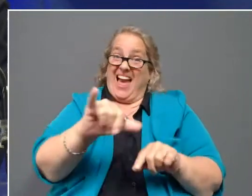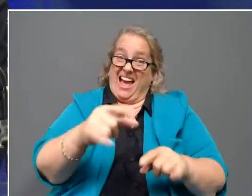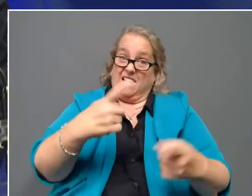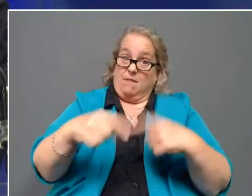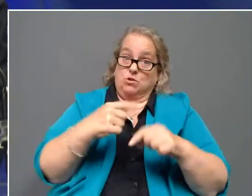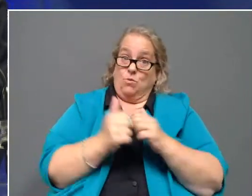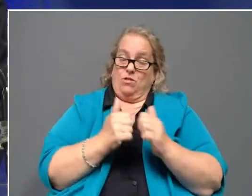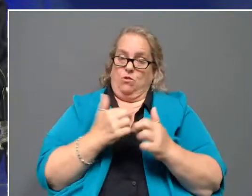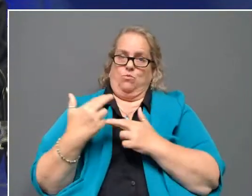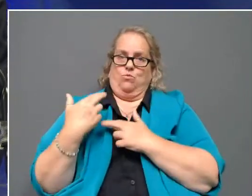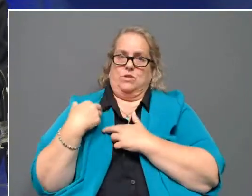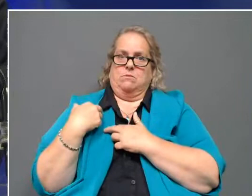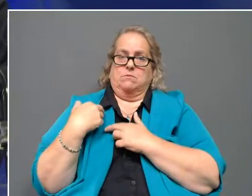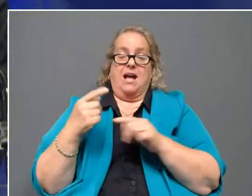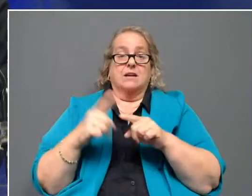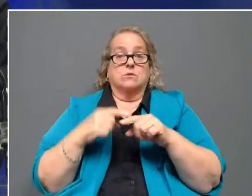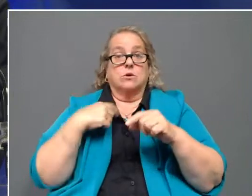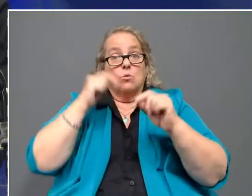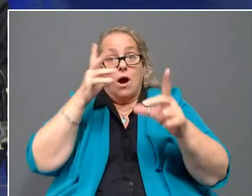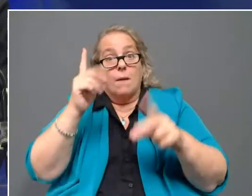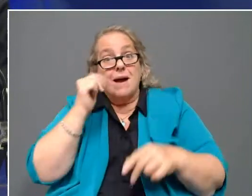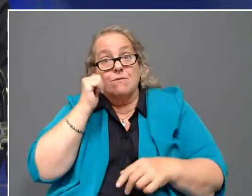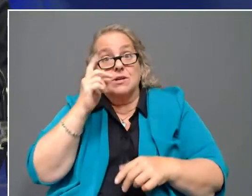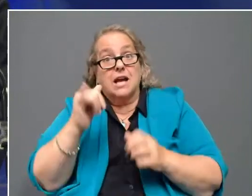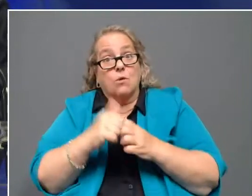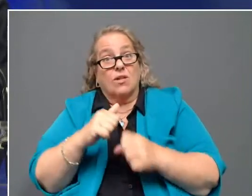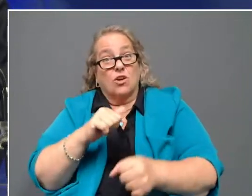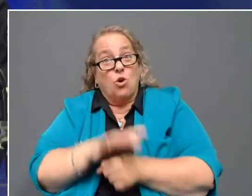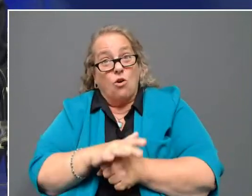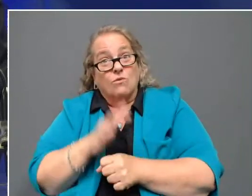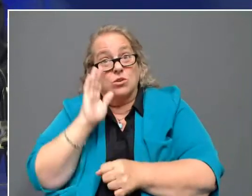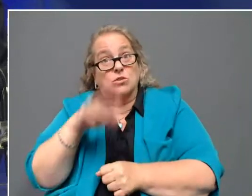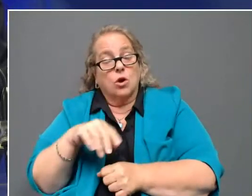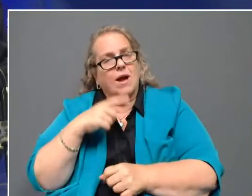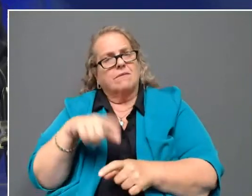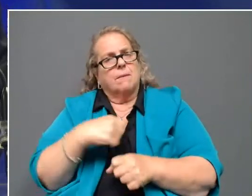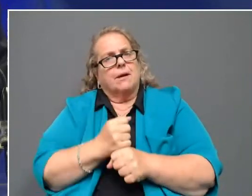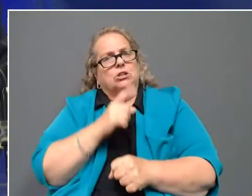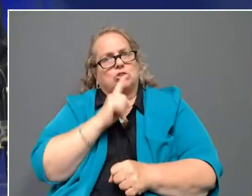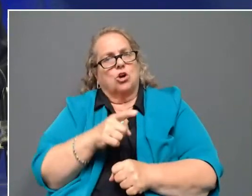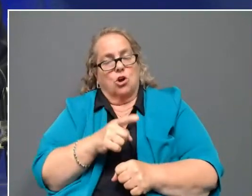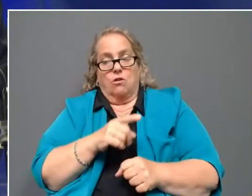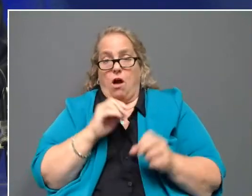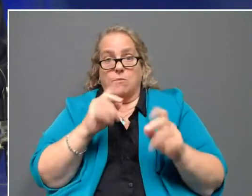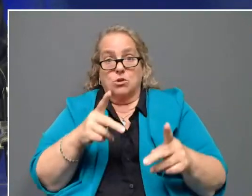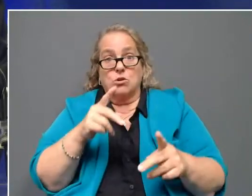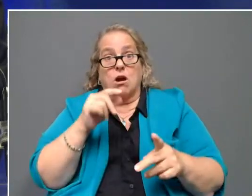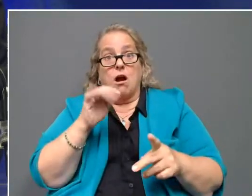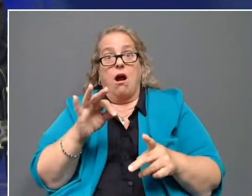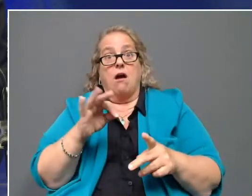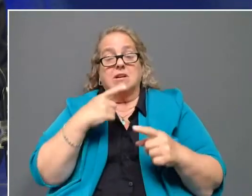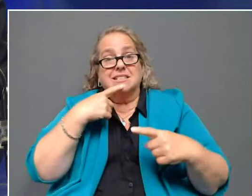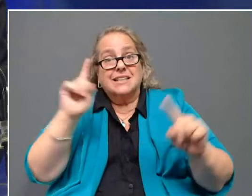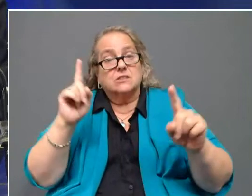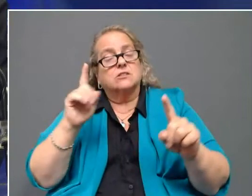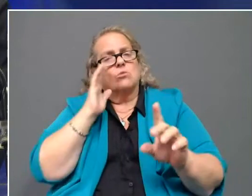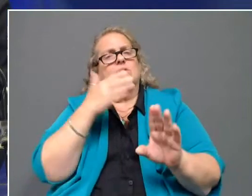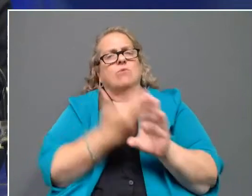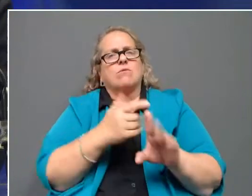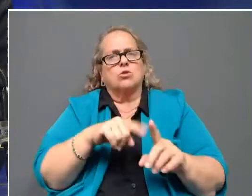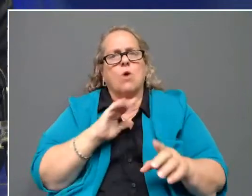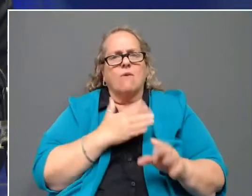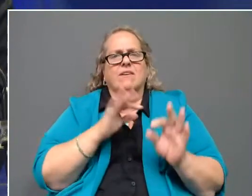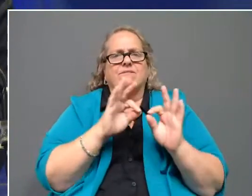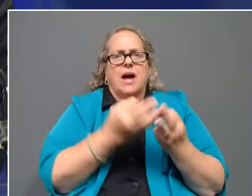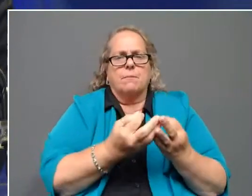waking up every day in COVID. We have to make sure that this chance at prosperity reaches our families, our workers, every part of